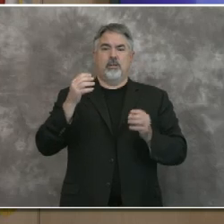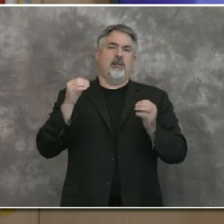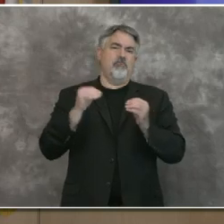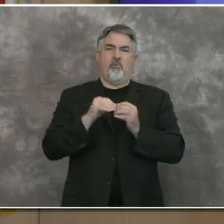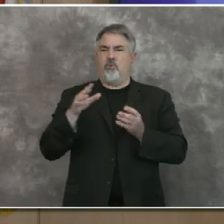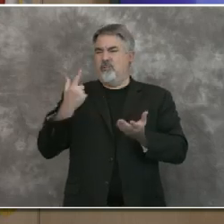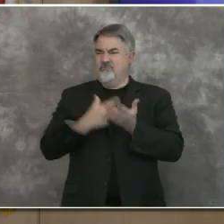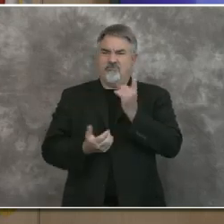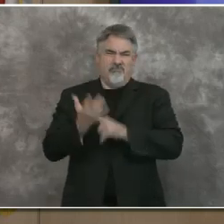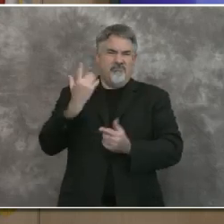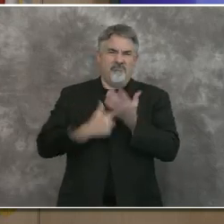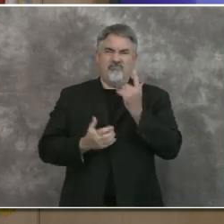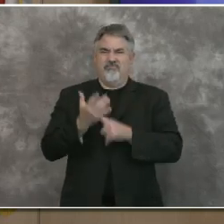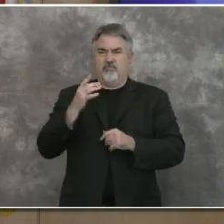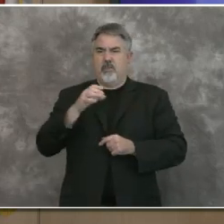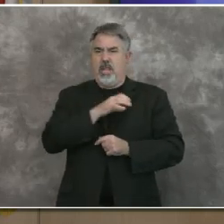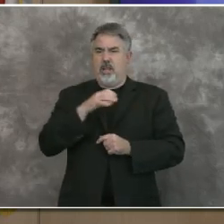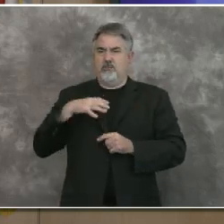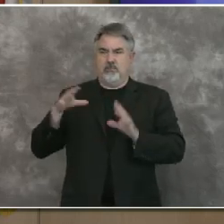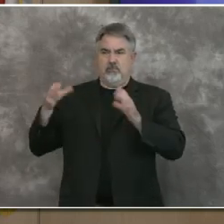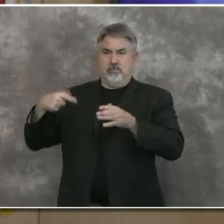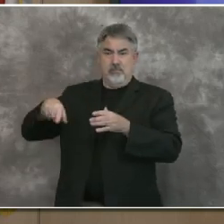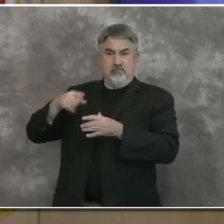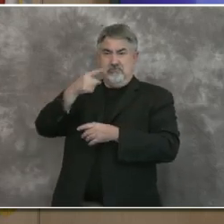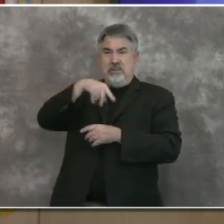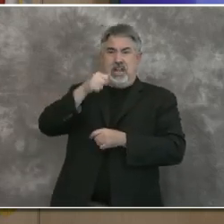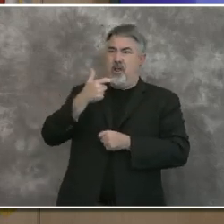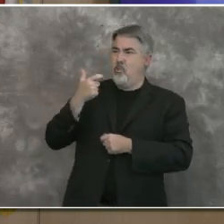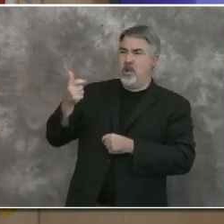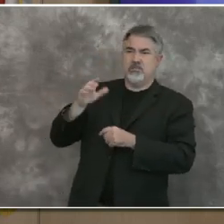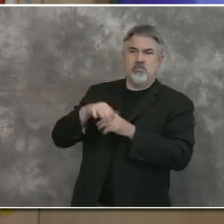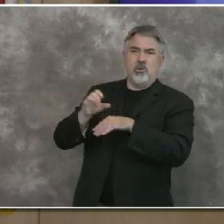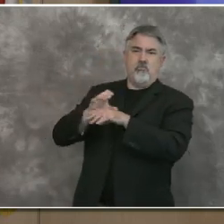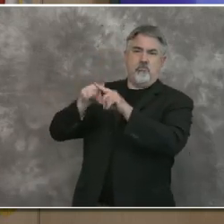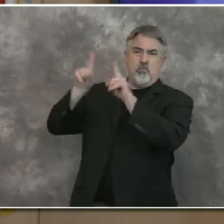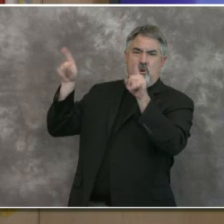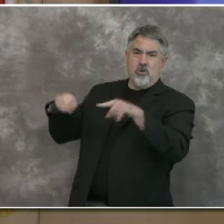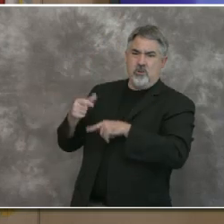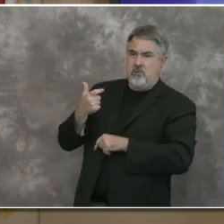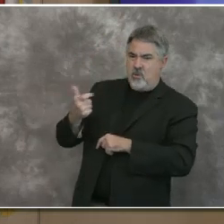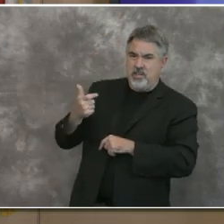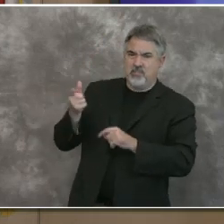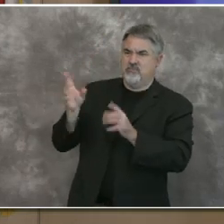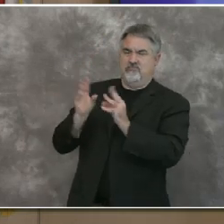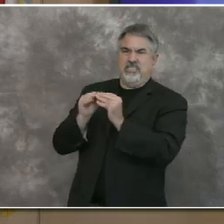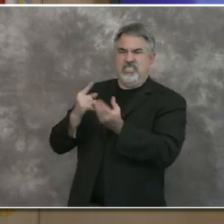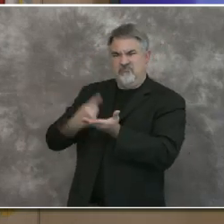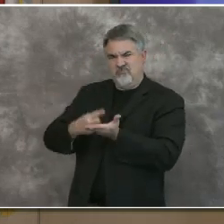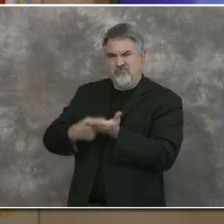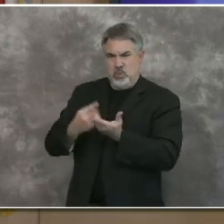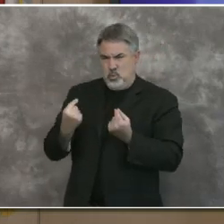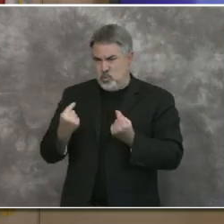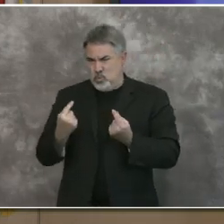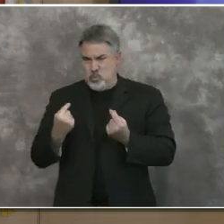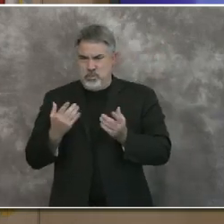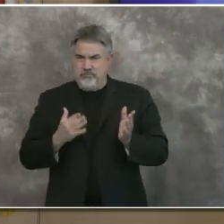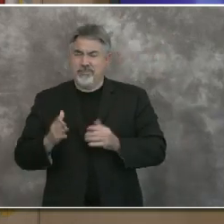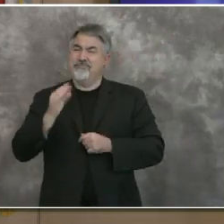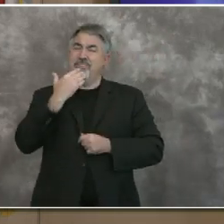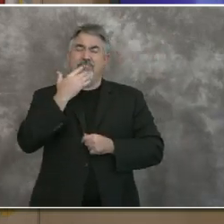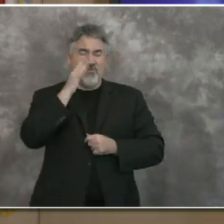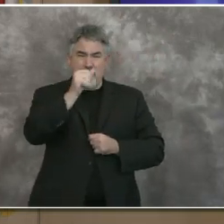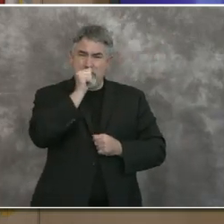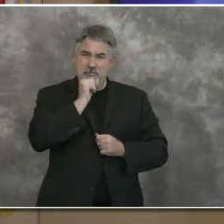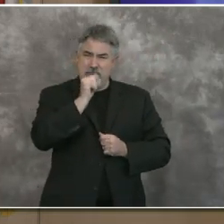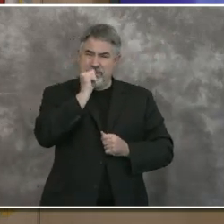look forward to that and welcome the public for to join in with their comments. Thank you for your patience, and now it's time for